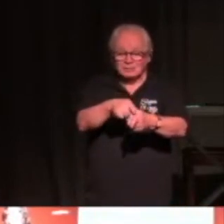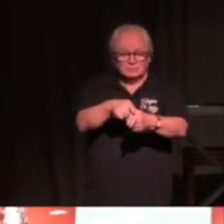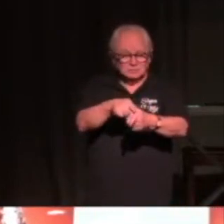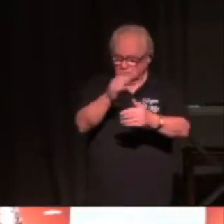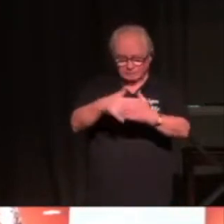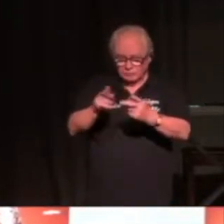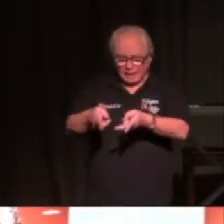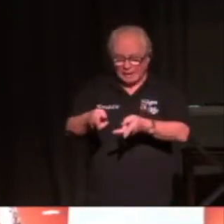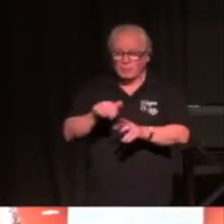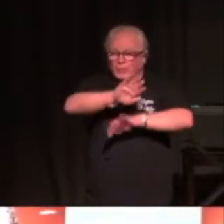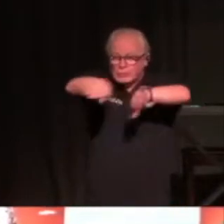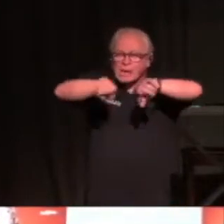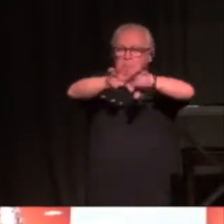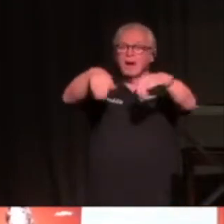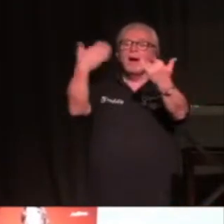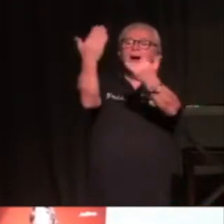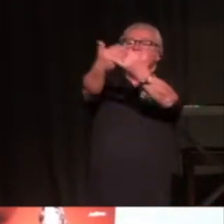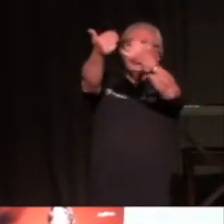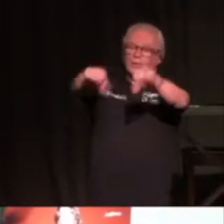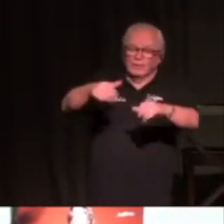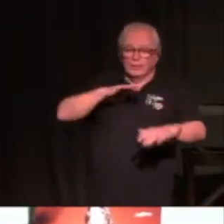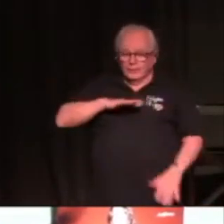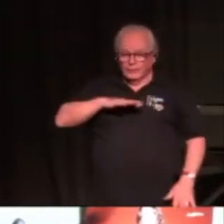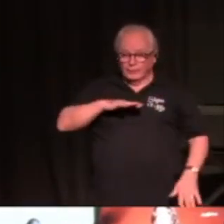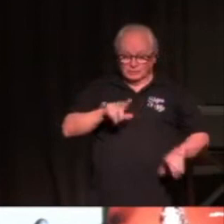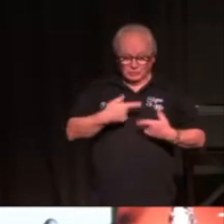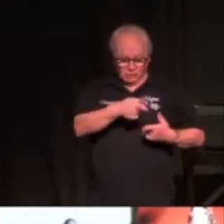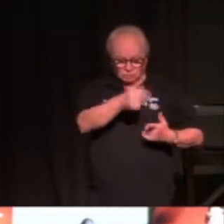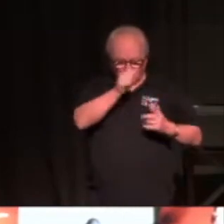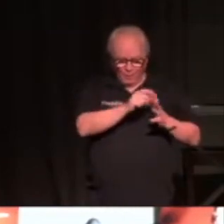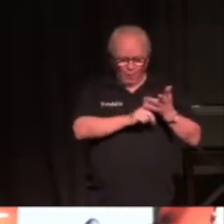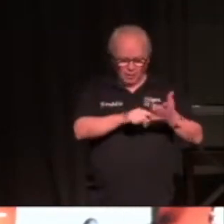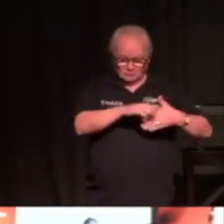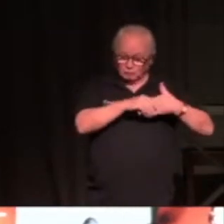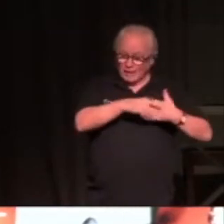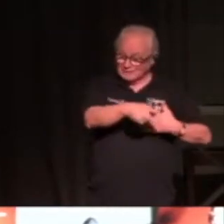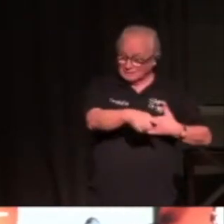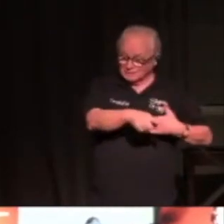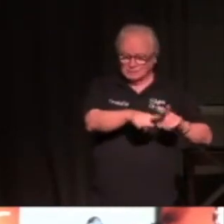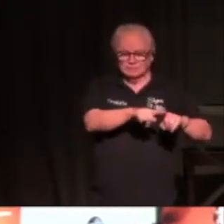Paul. He gives his secret to his friend, but not to his acquaintances.